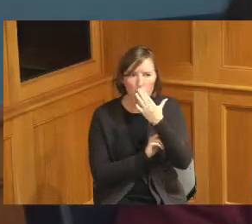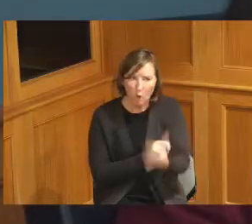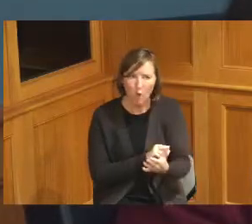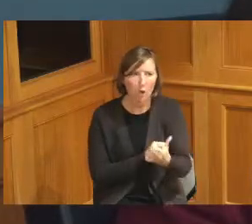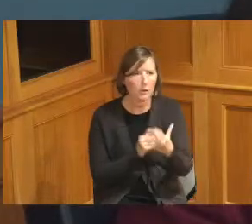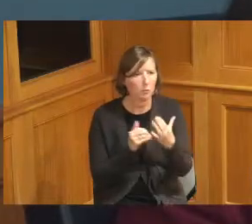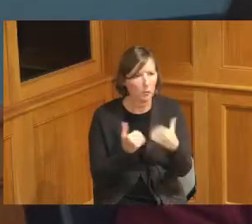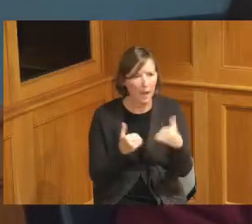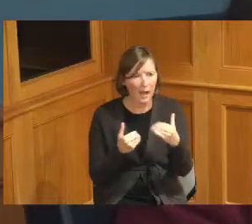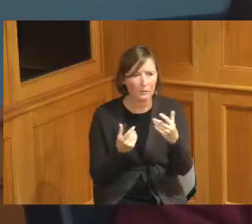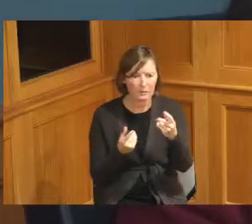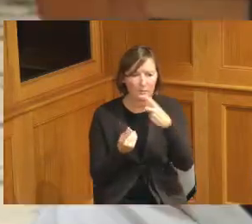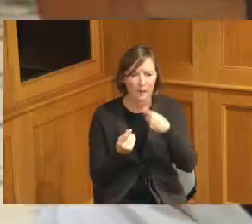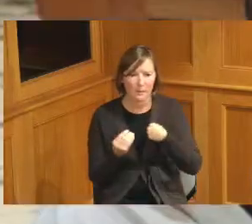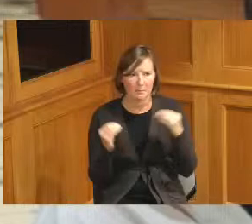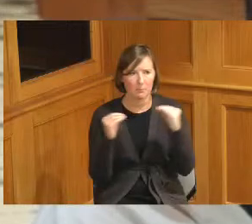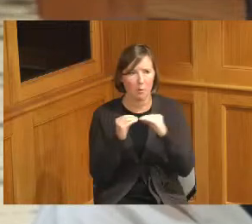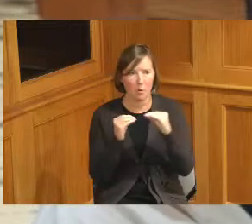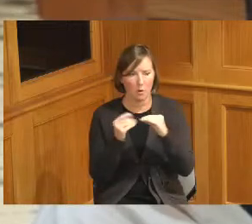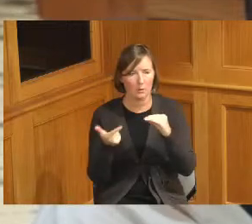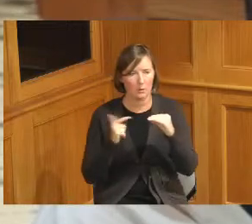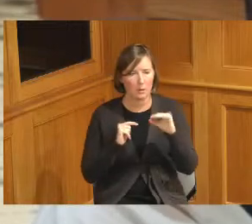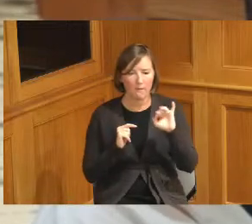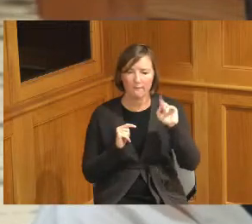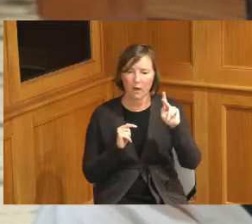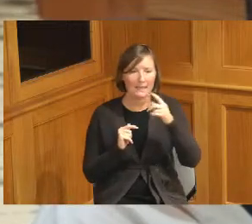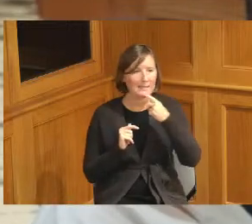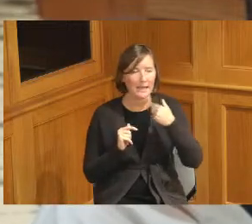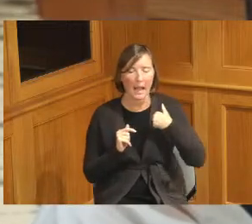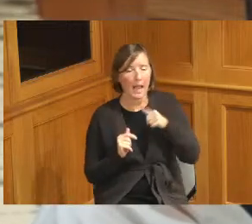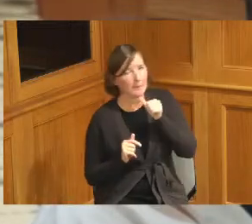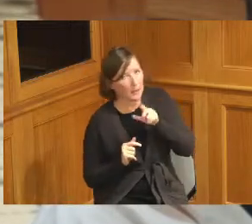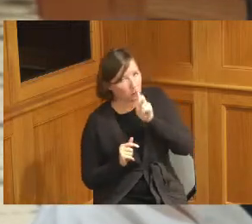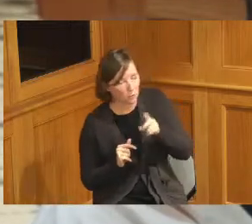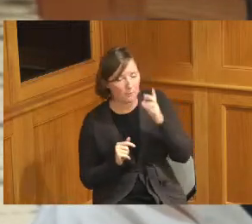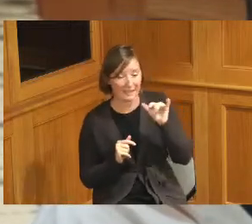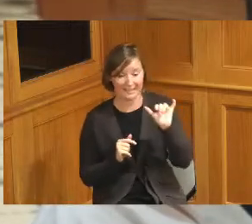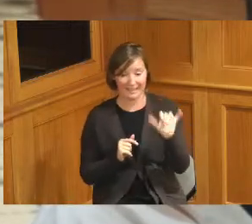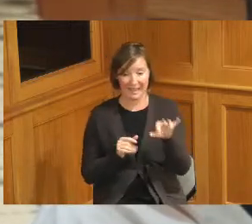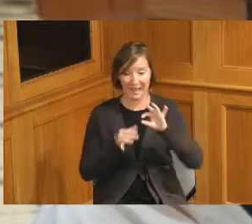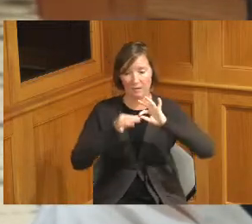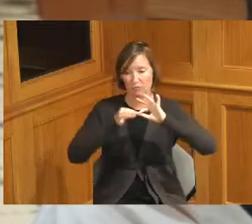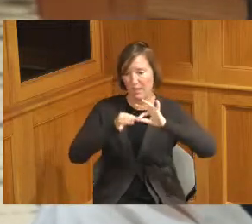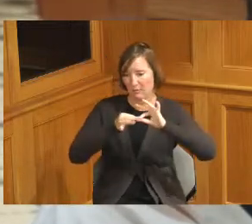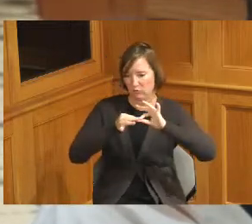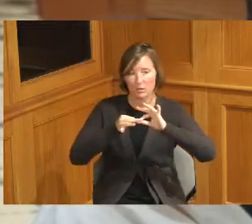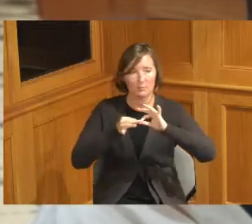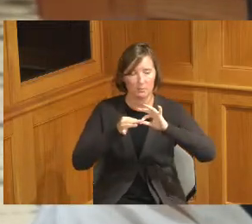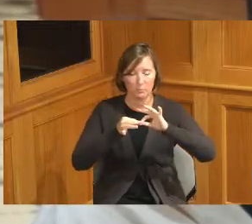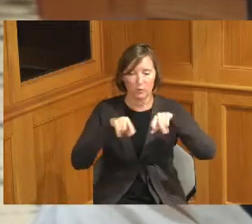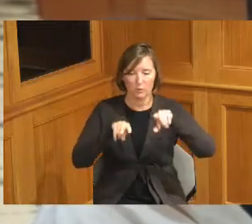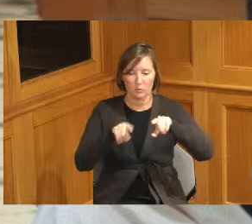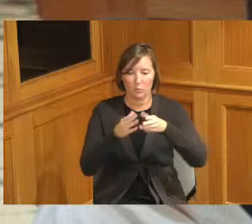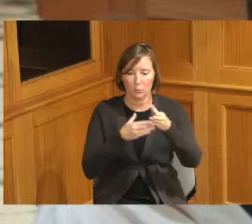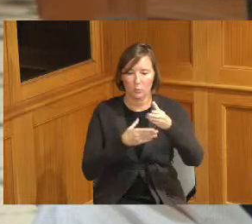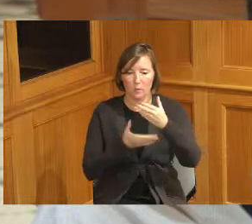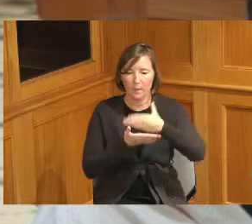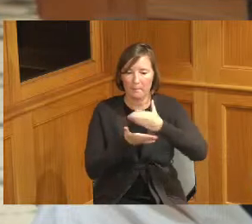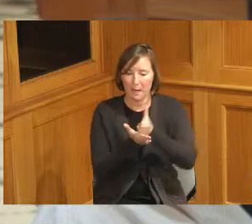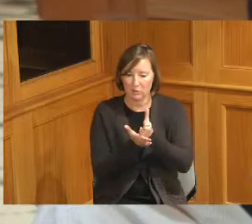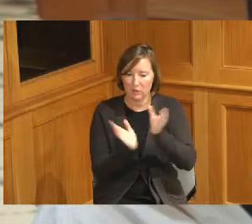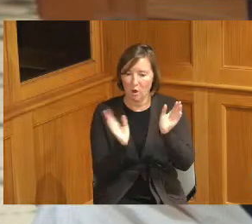did that happen? I'm not sure how because the relationship actually happened or occurred through the budget office with Cheryl